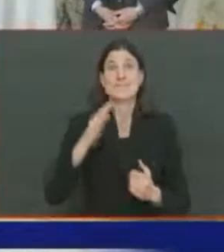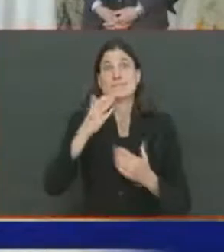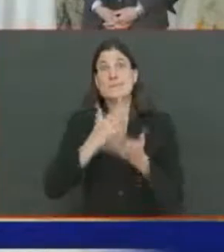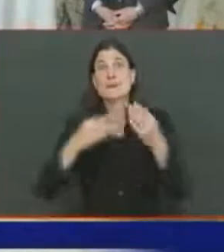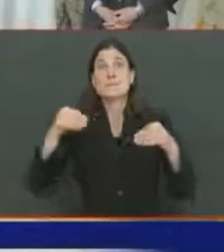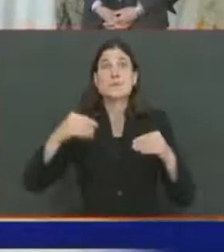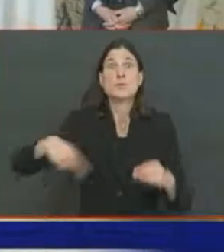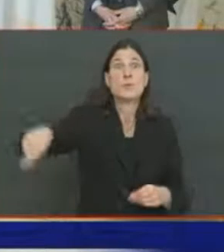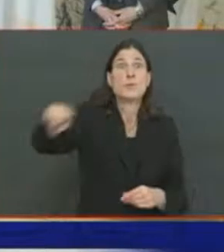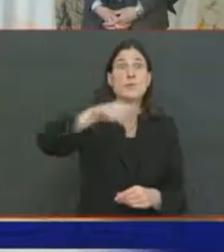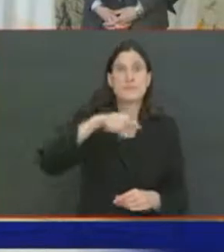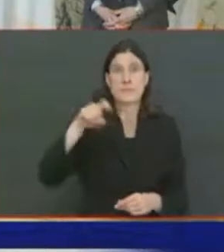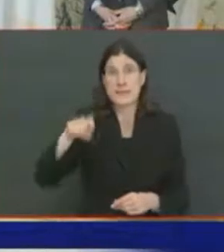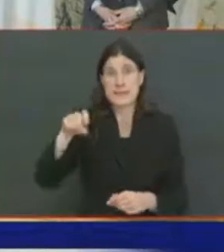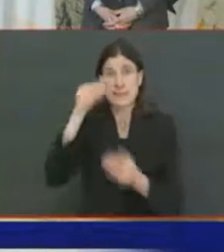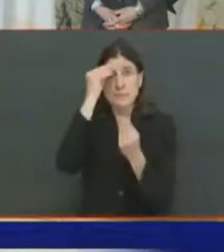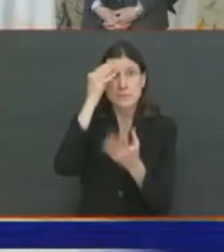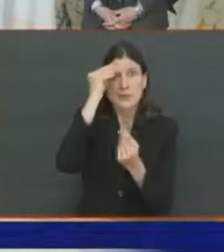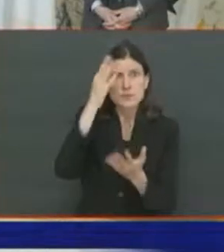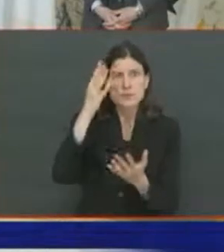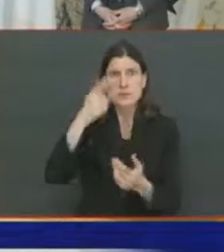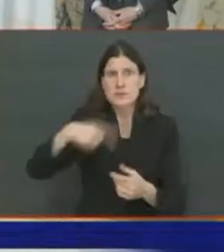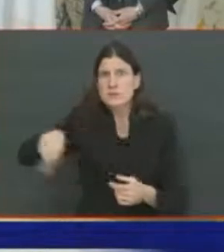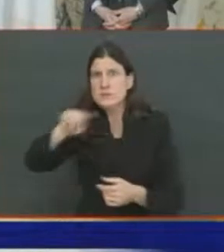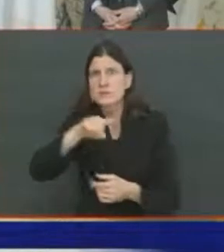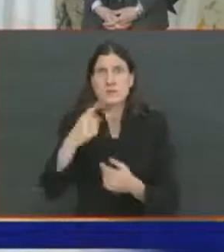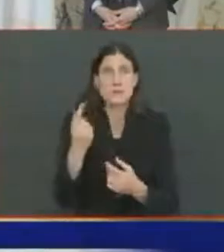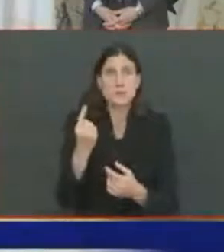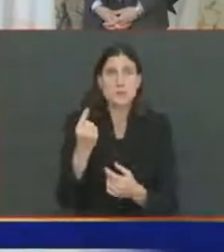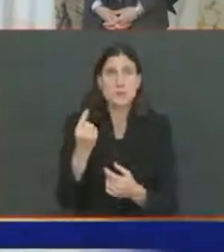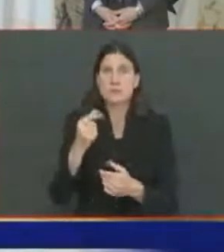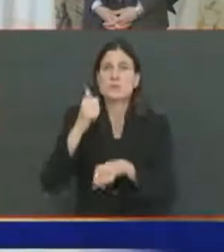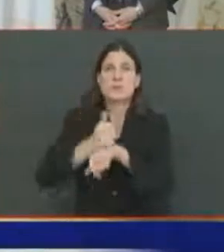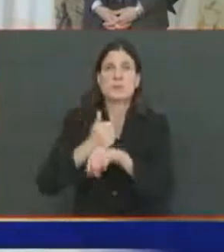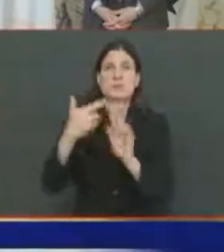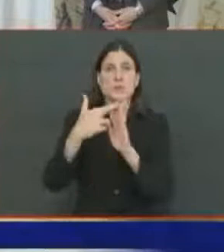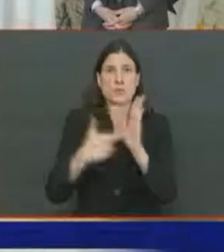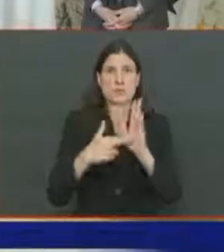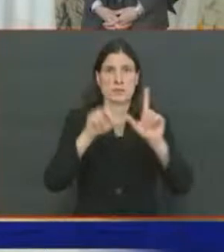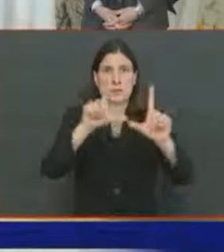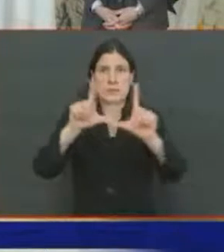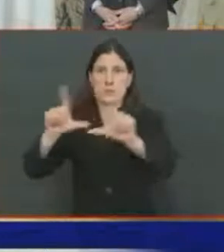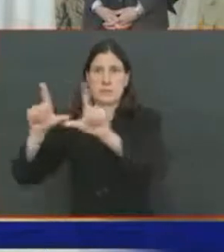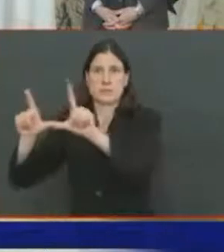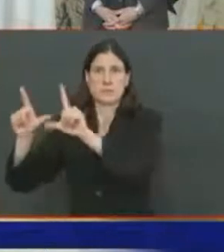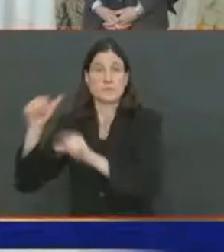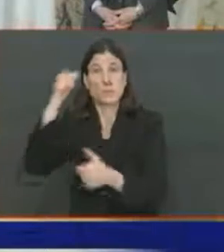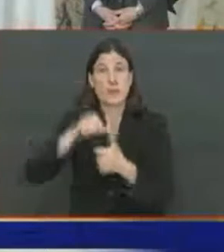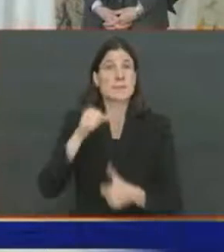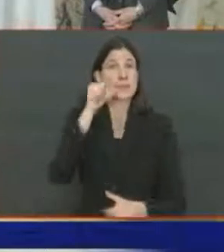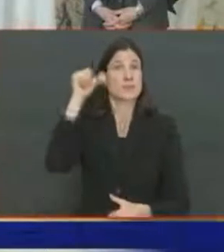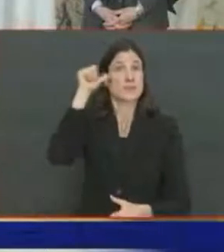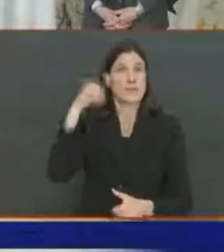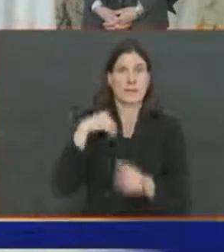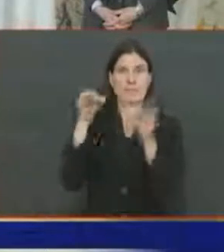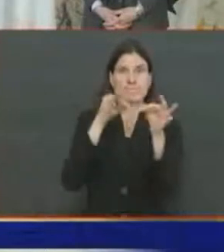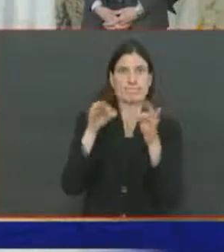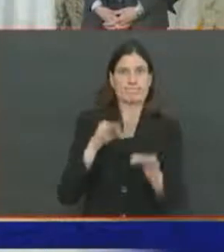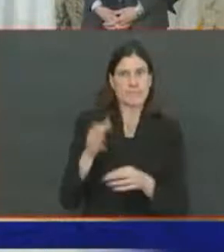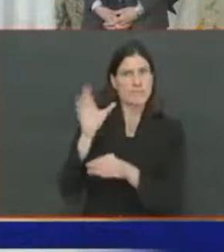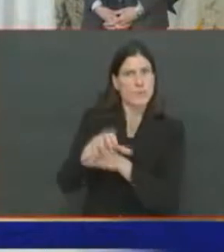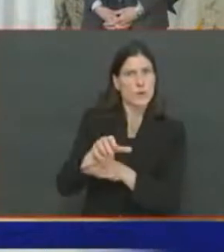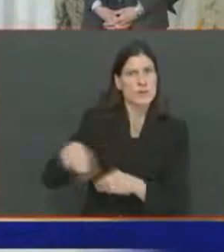new regulations. You have to follow those regulations. We'll be enforcing the regulations. We're also trying to help you. We want to make it as easy